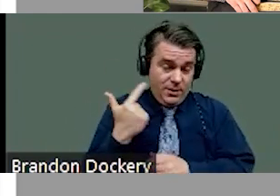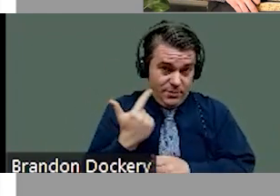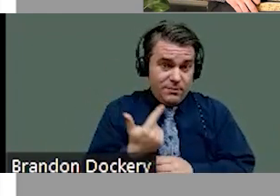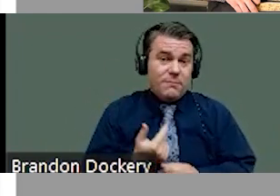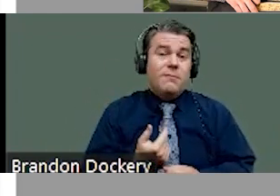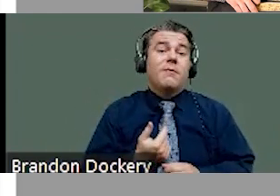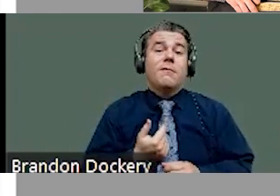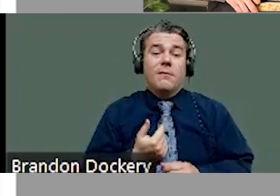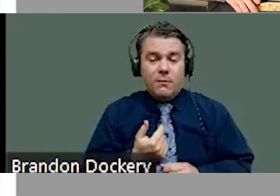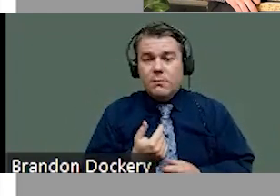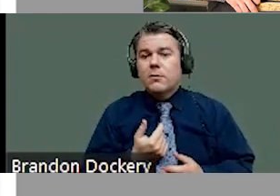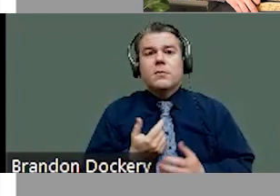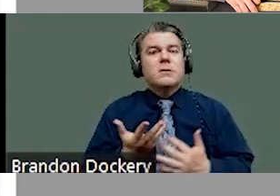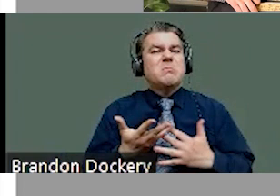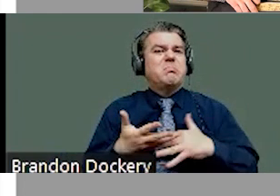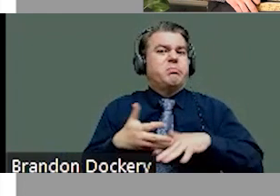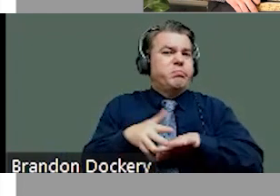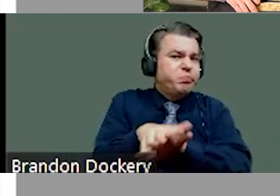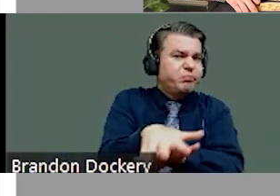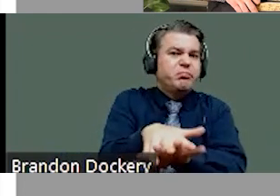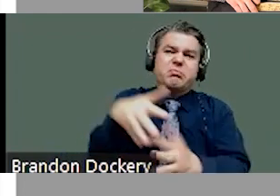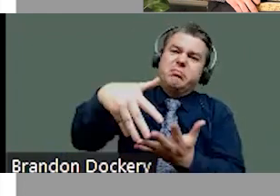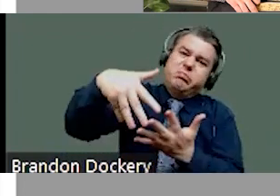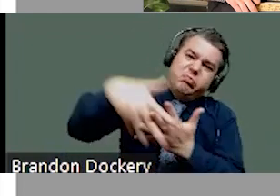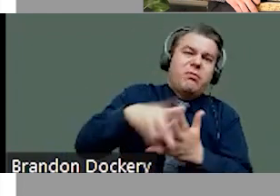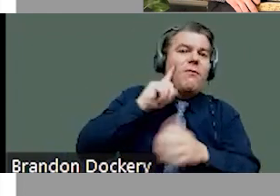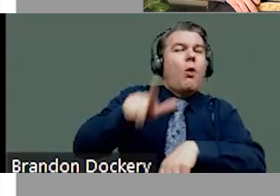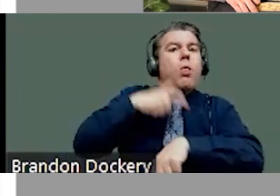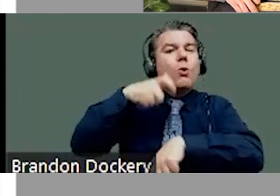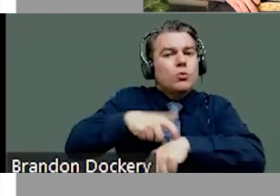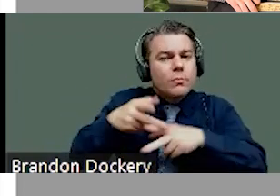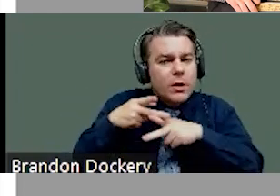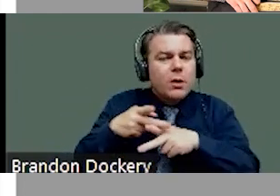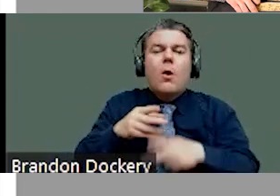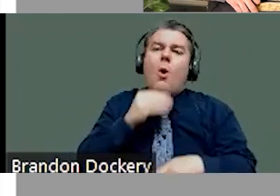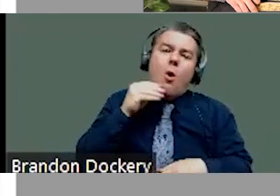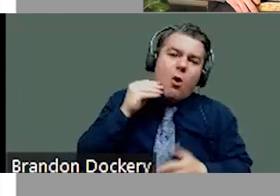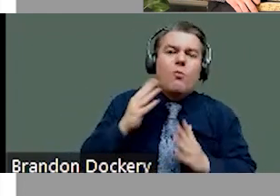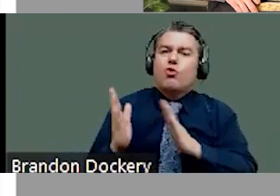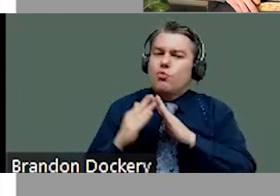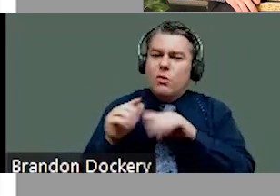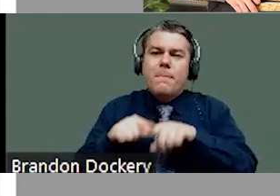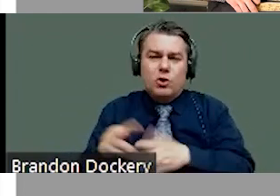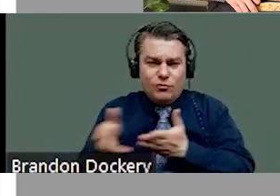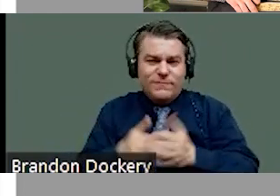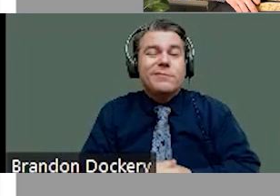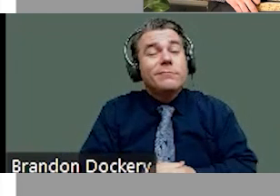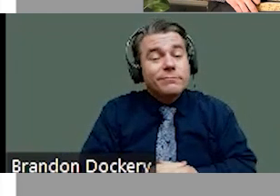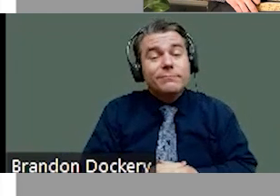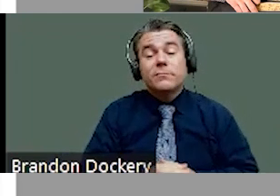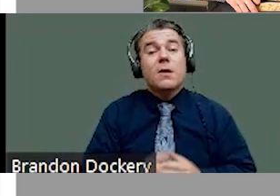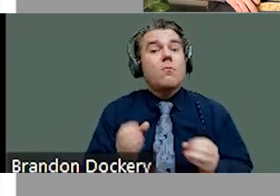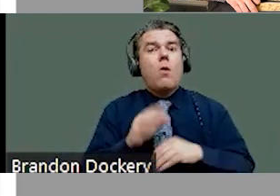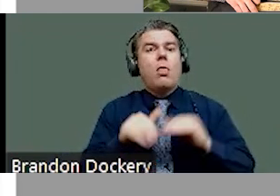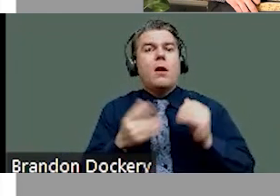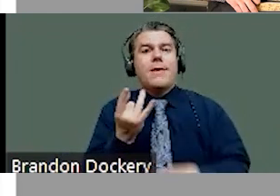funding piece, that it's embedded in long-term care and home and community-based services.